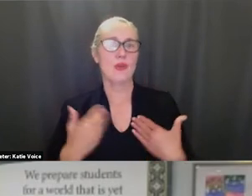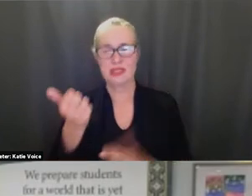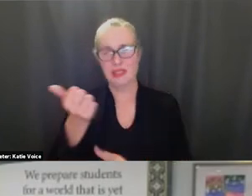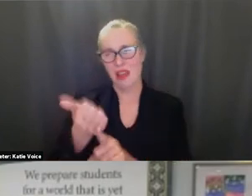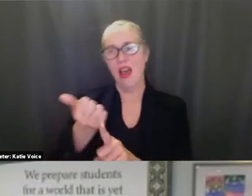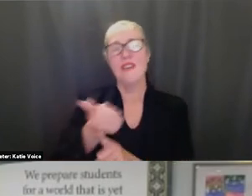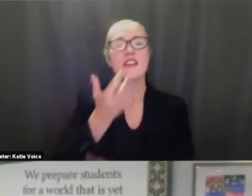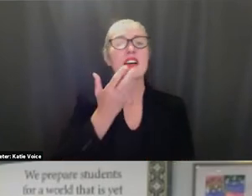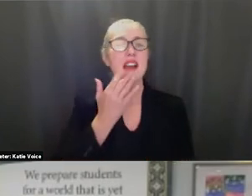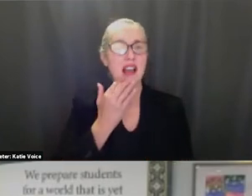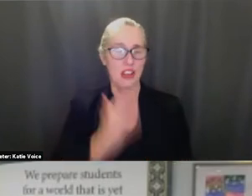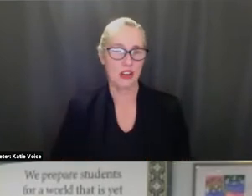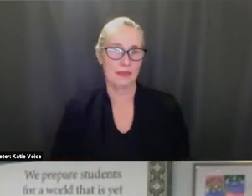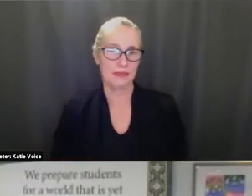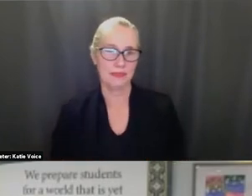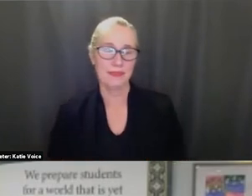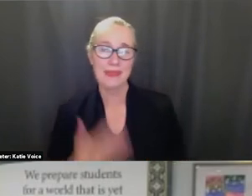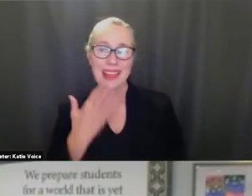much